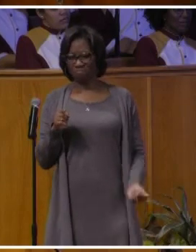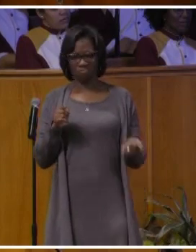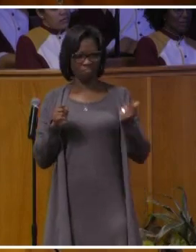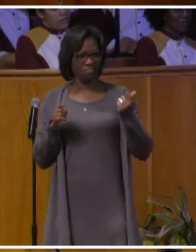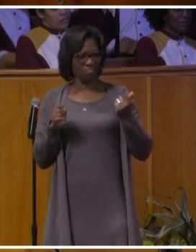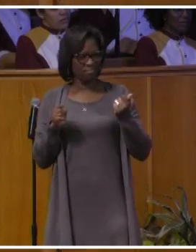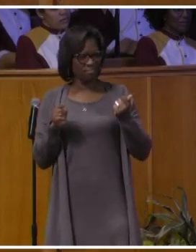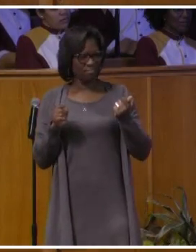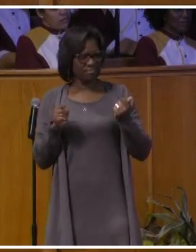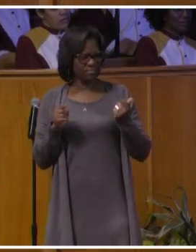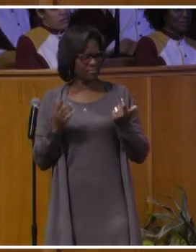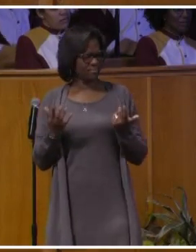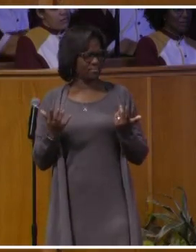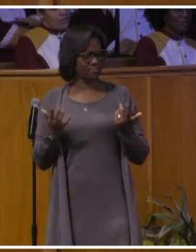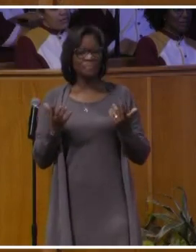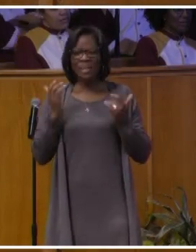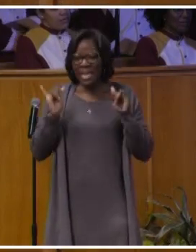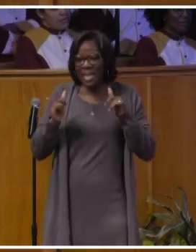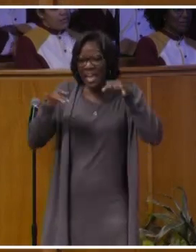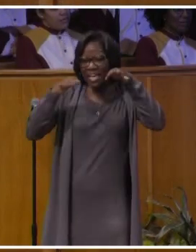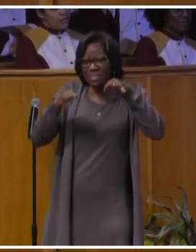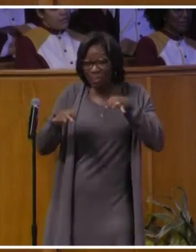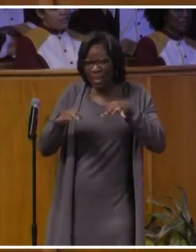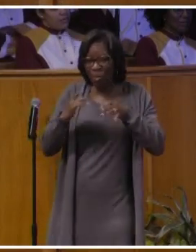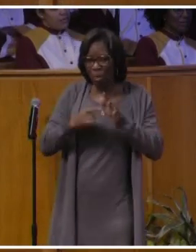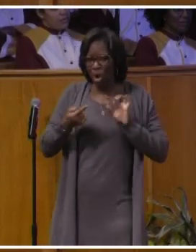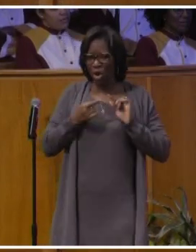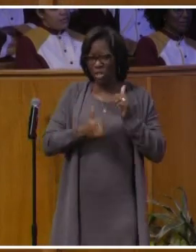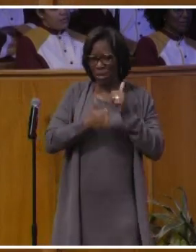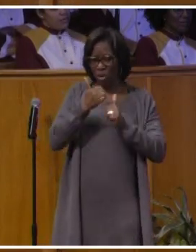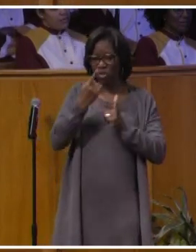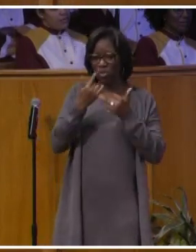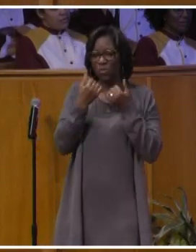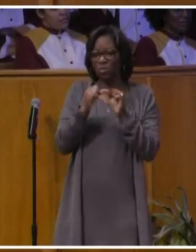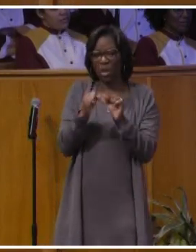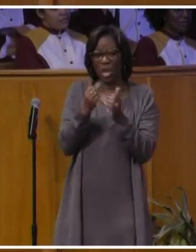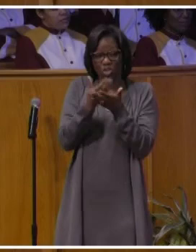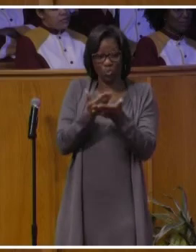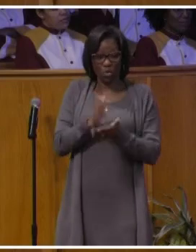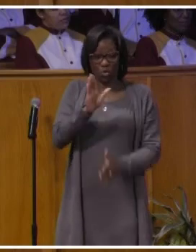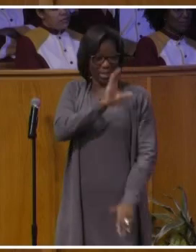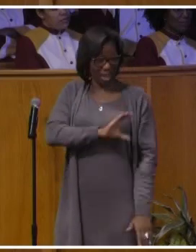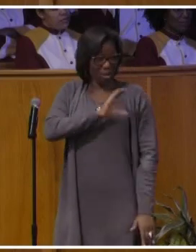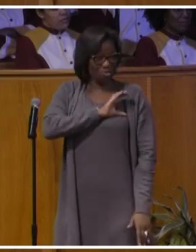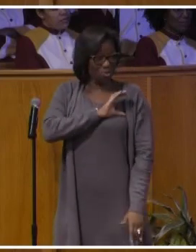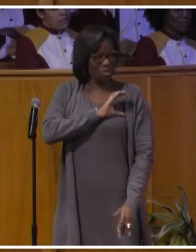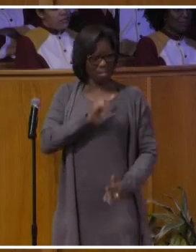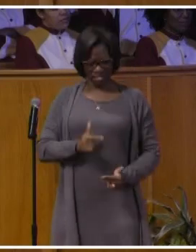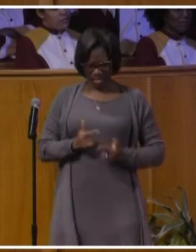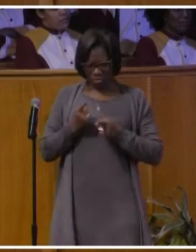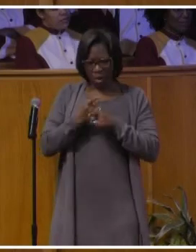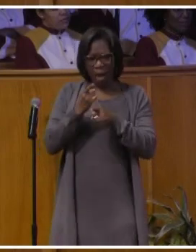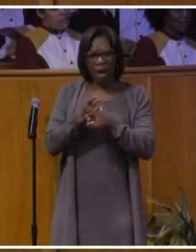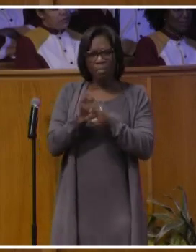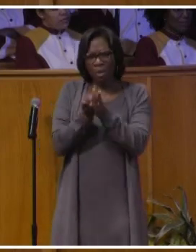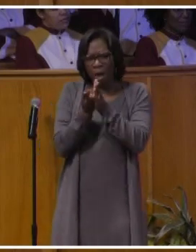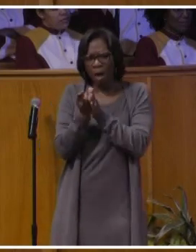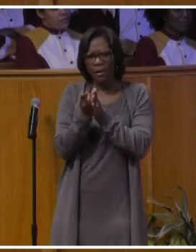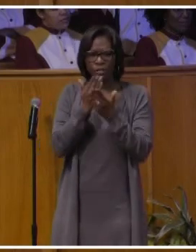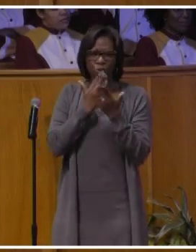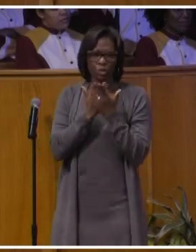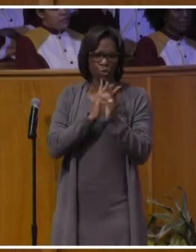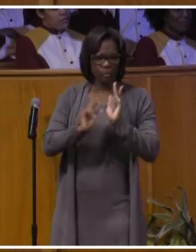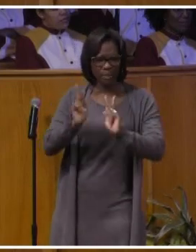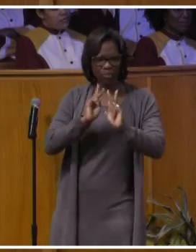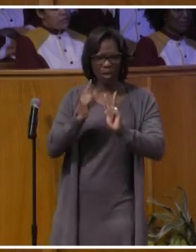dime. Can I tell you what hurts? When you've tried to prove your character and somebody